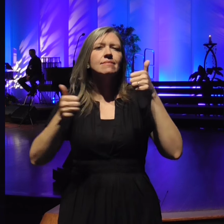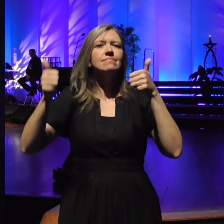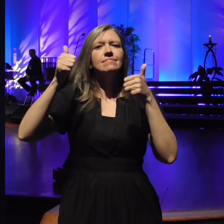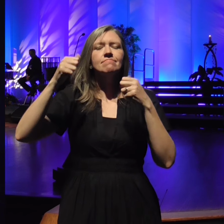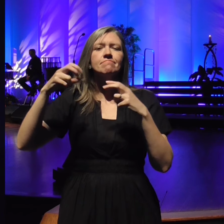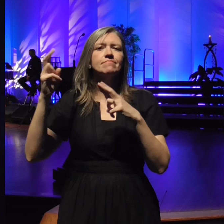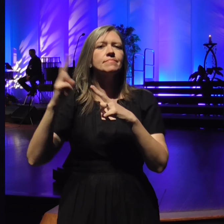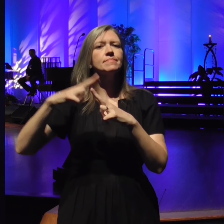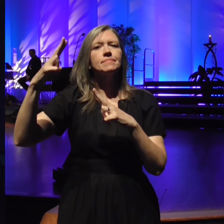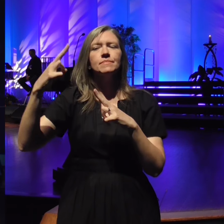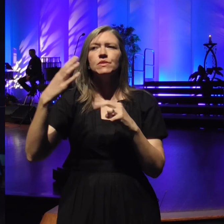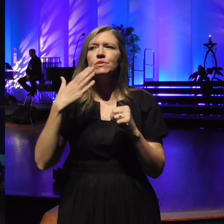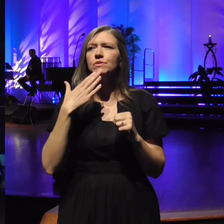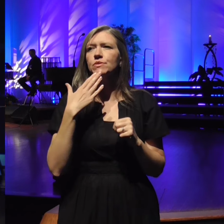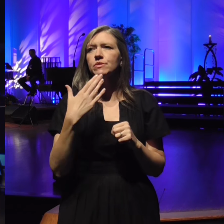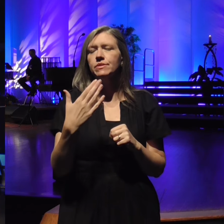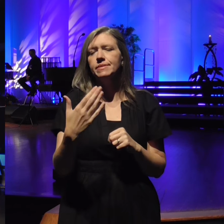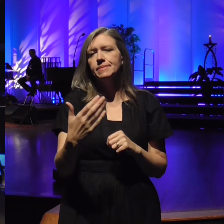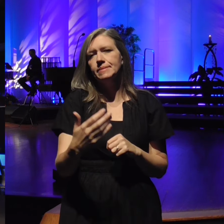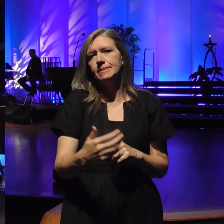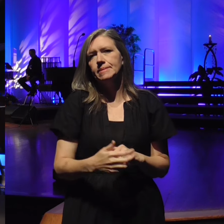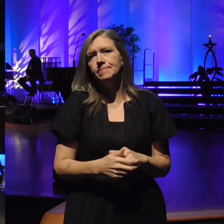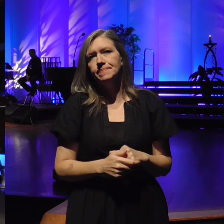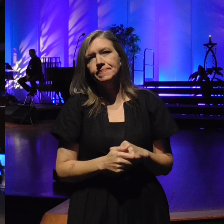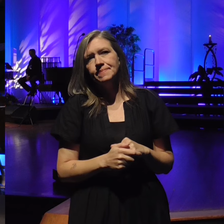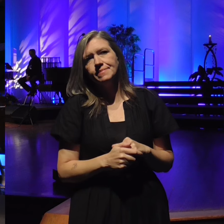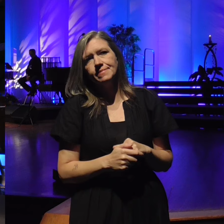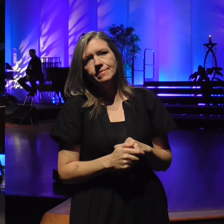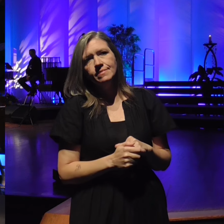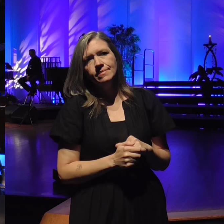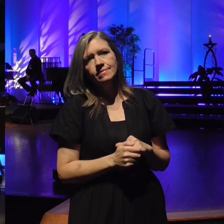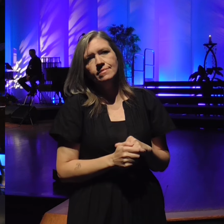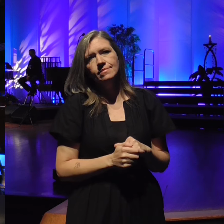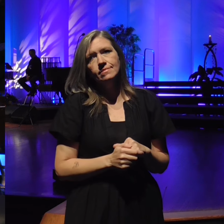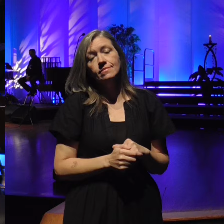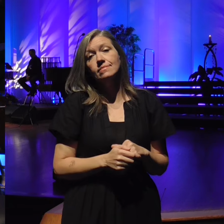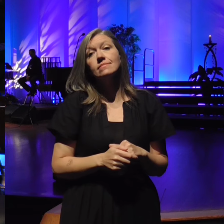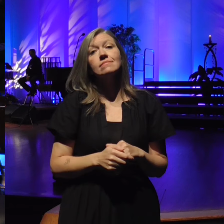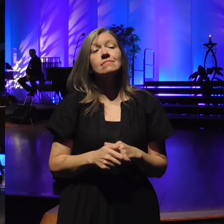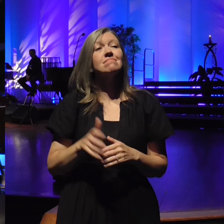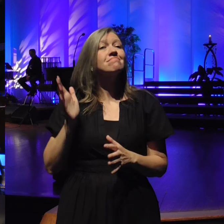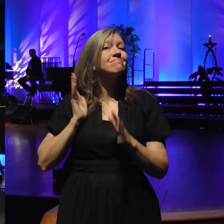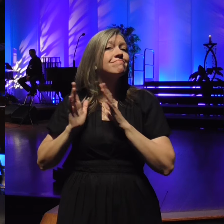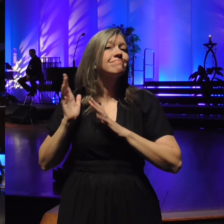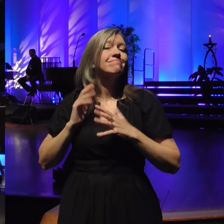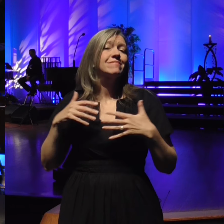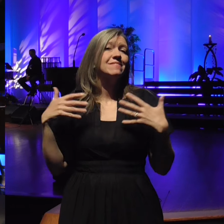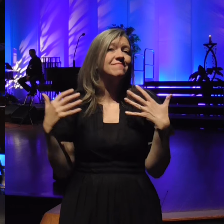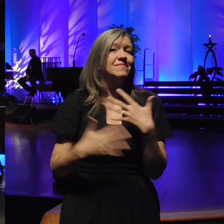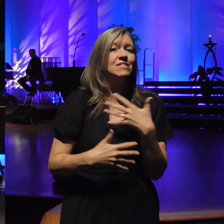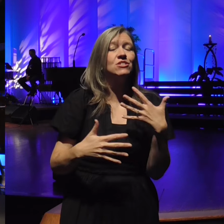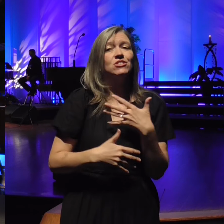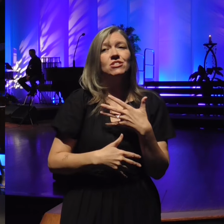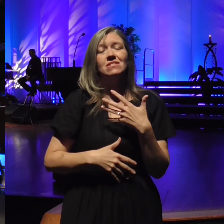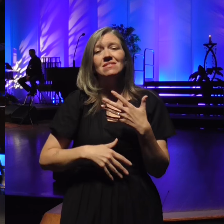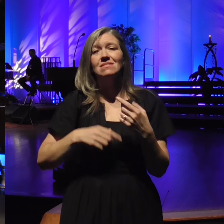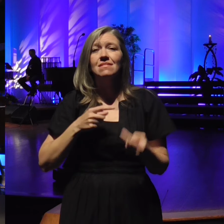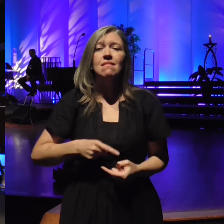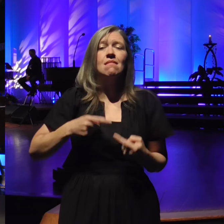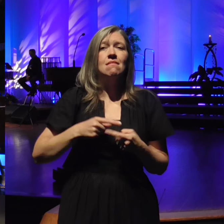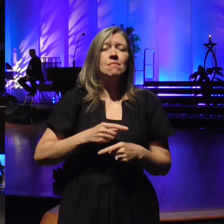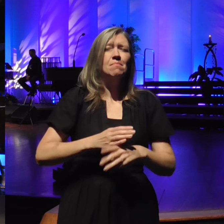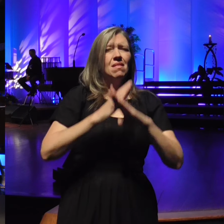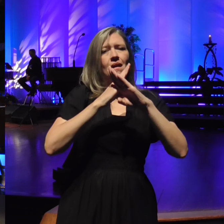down. Now I will surrender to my greatest, highest